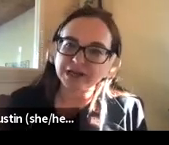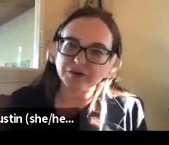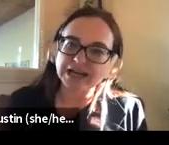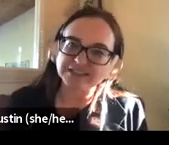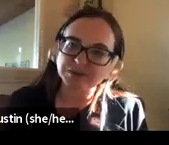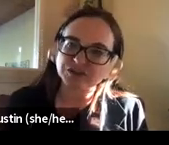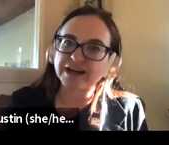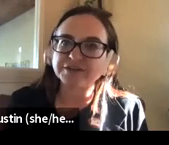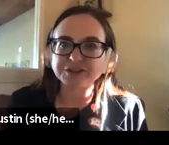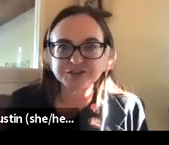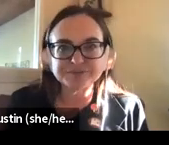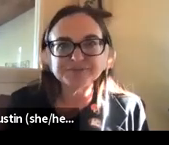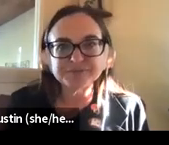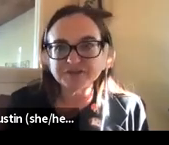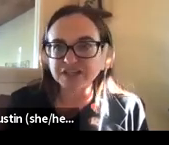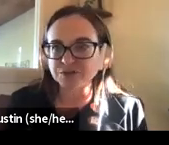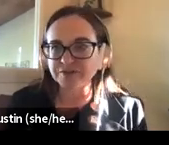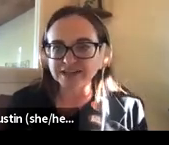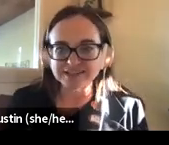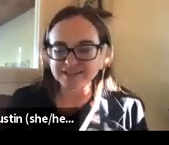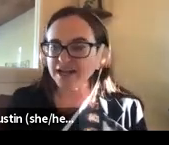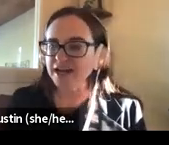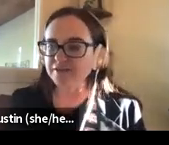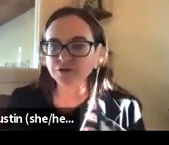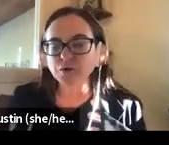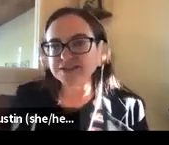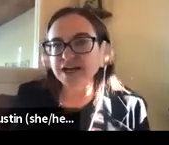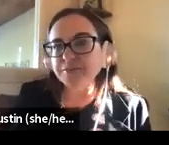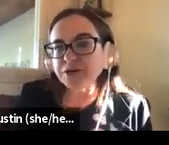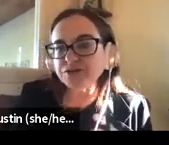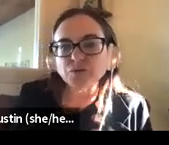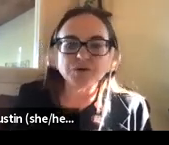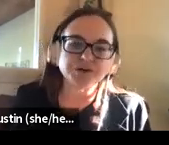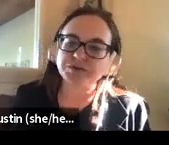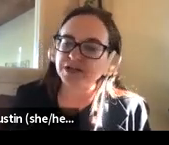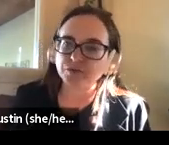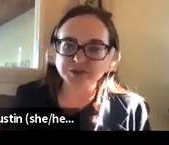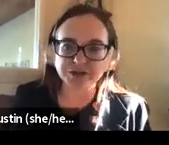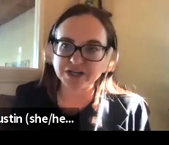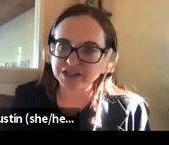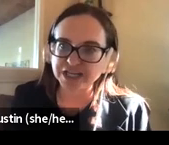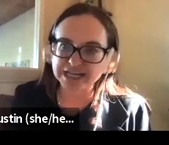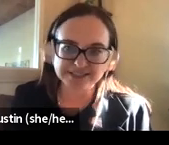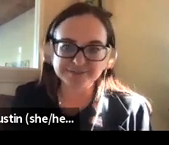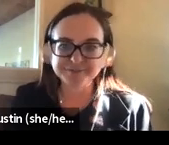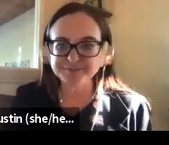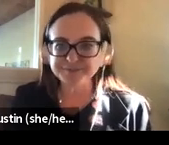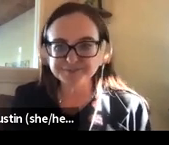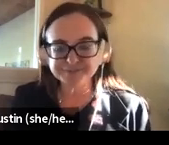have been interacting with survivors of sexual violence. If you want to unmute, or you can always put it in the